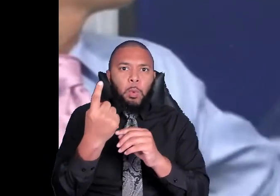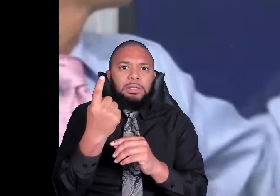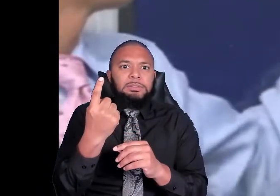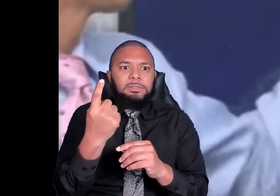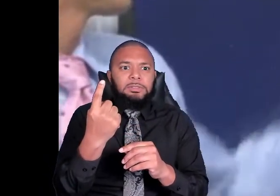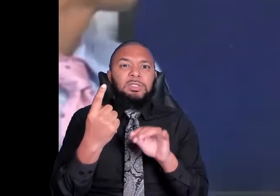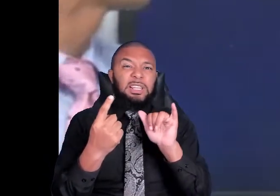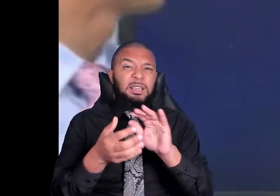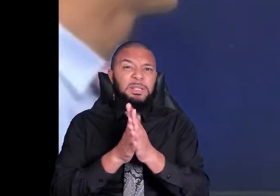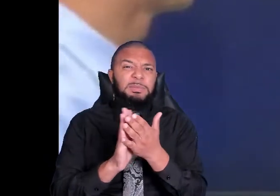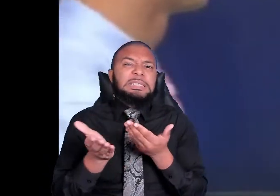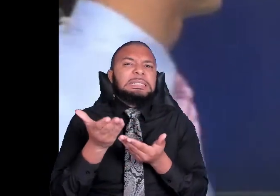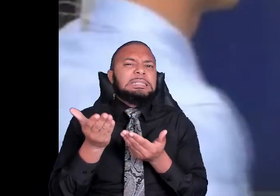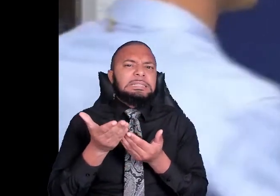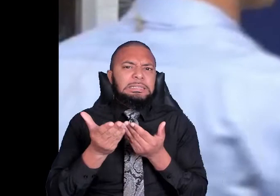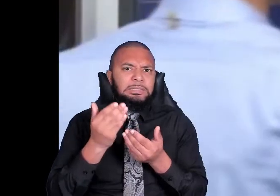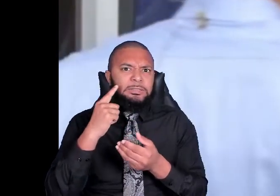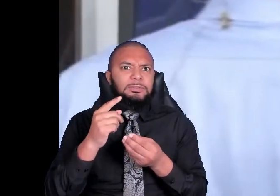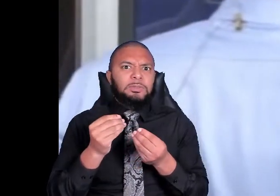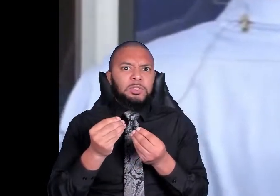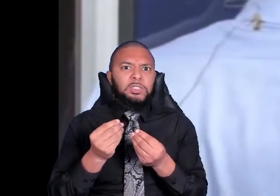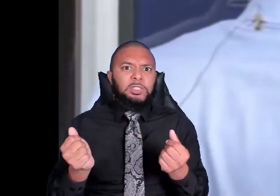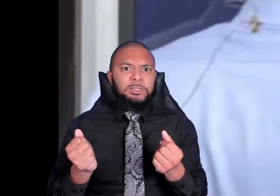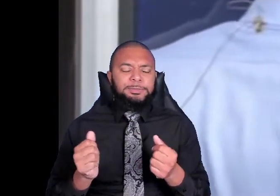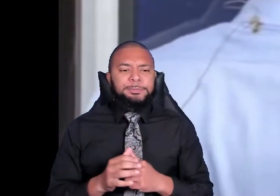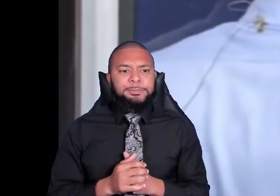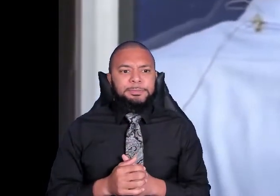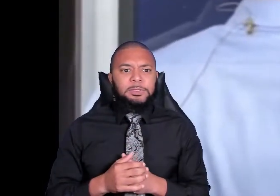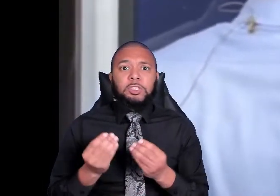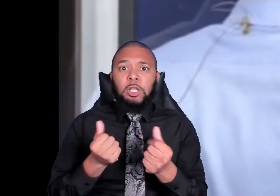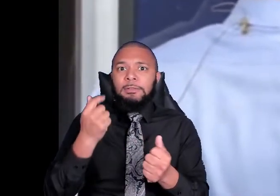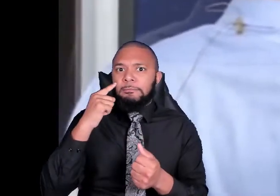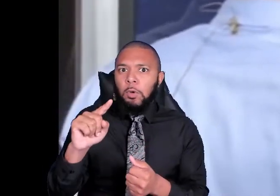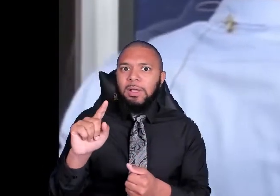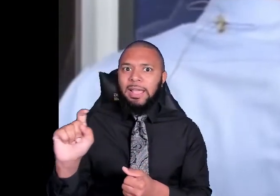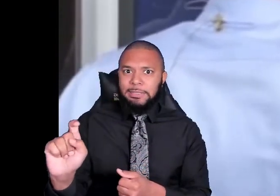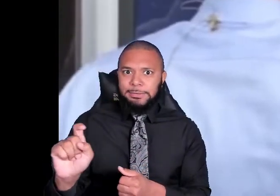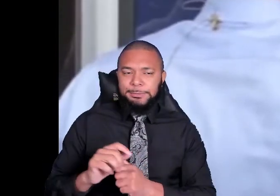to solve for x. Let's take a look.